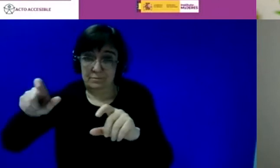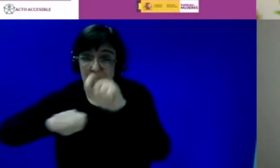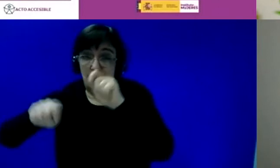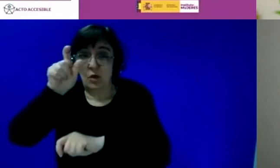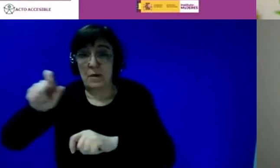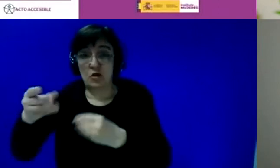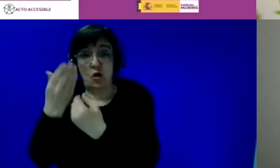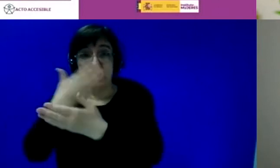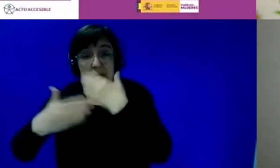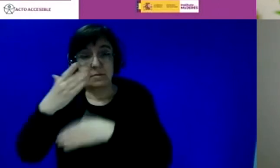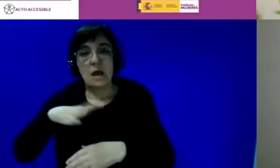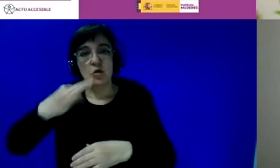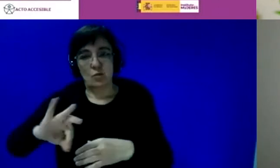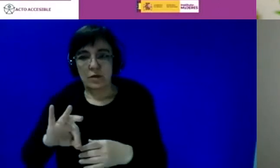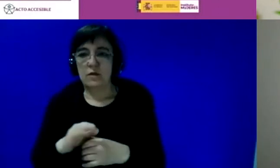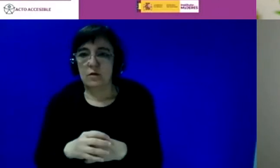provide